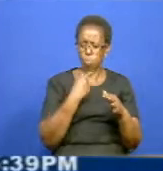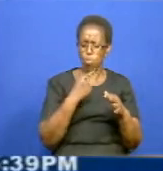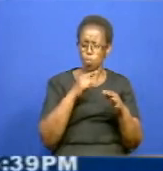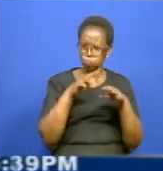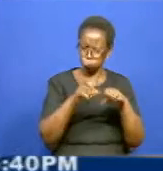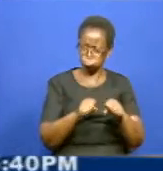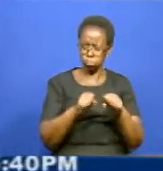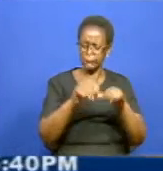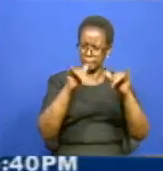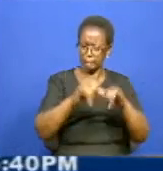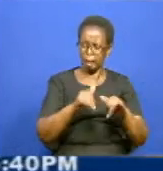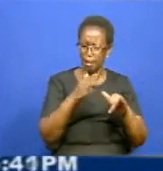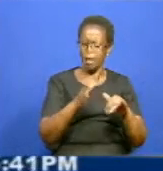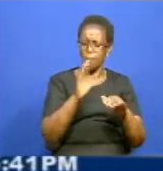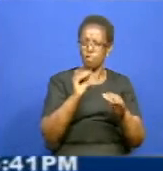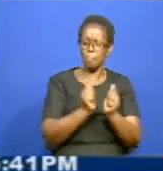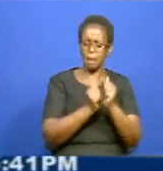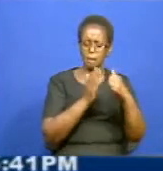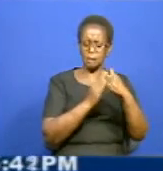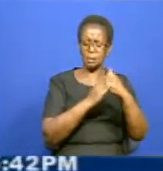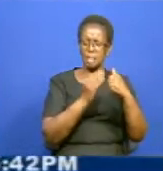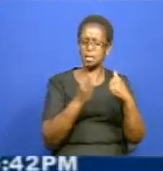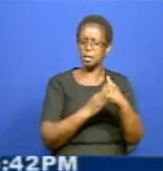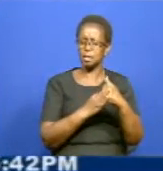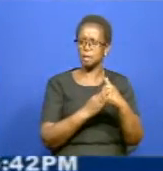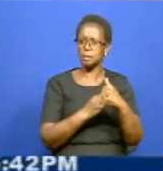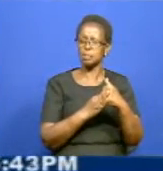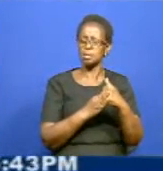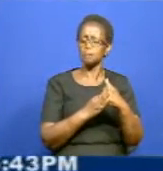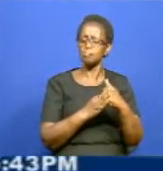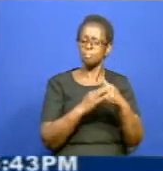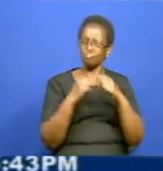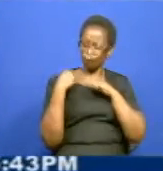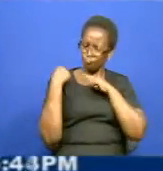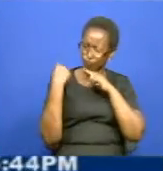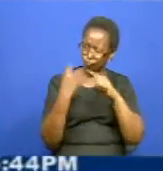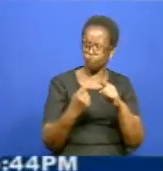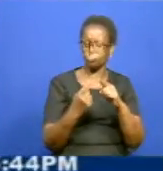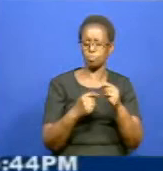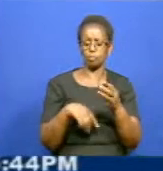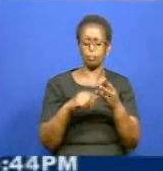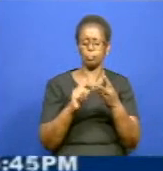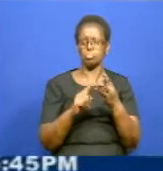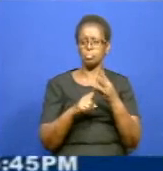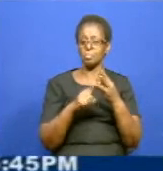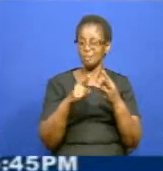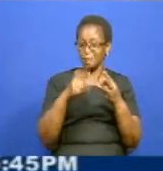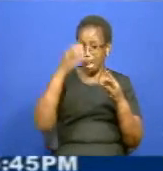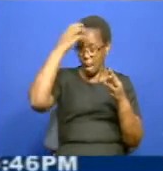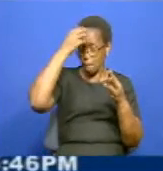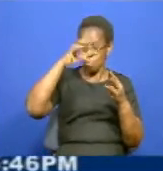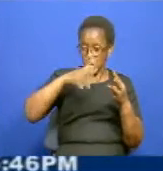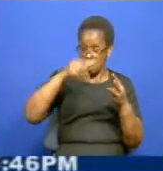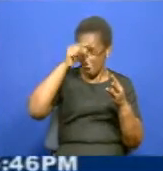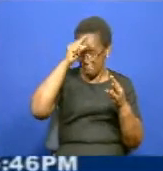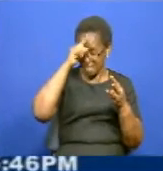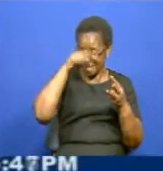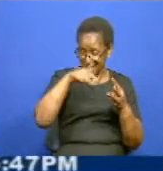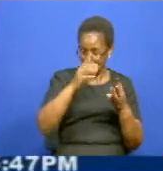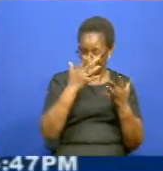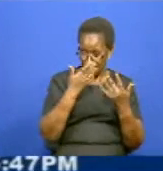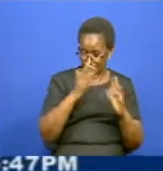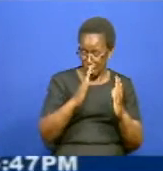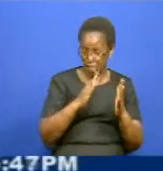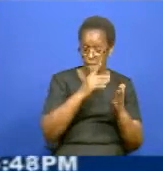land since 1998. Thirdly, state whether the Lamu County government authorized the alleged